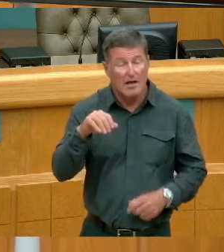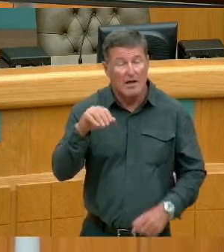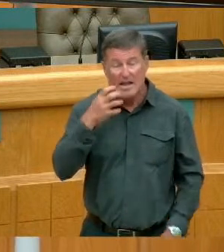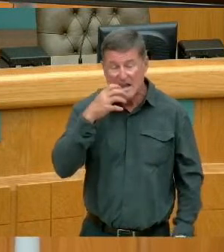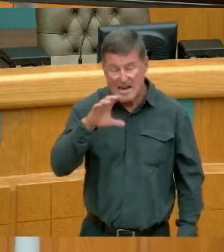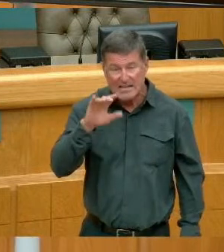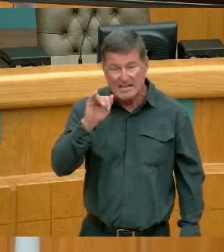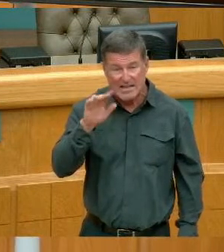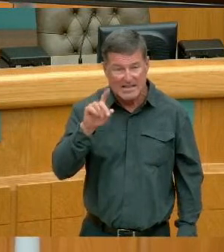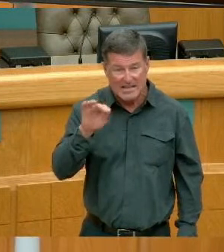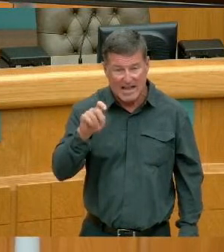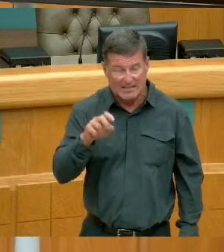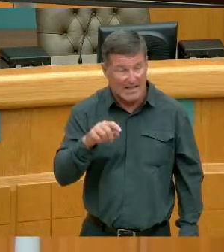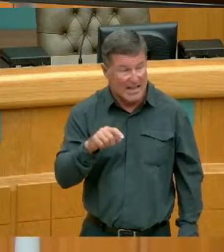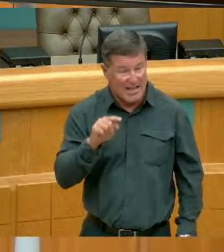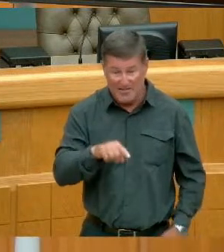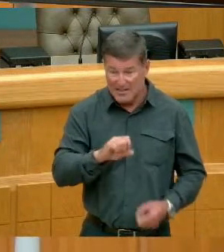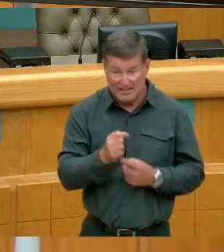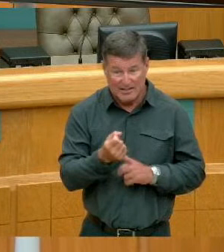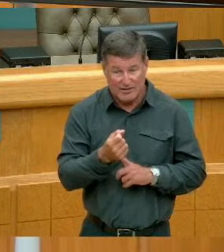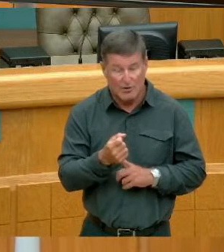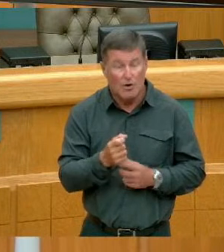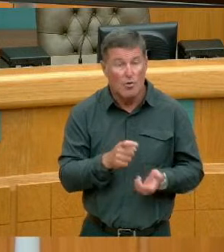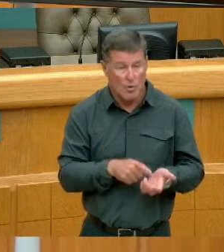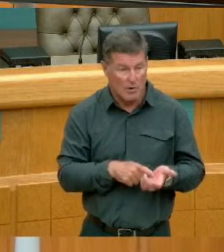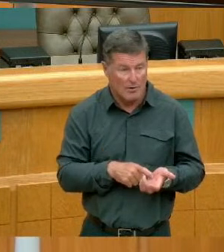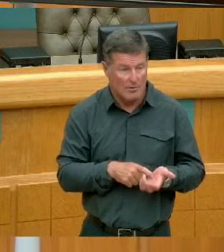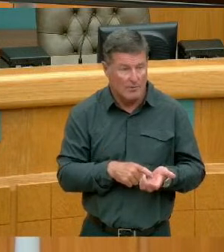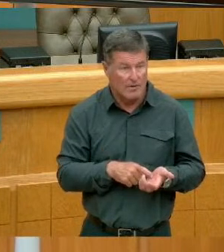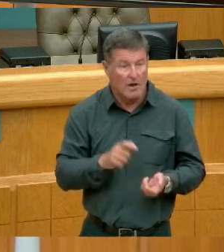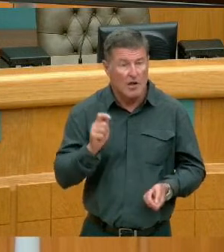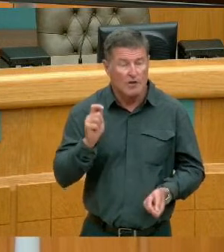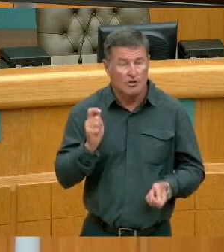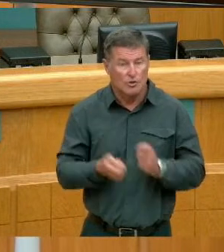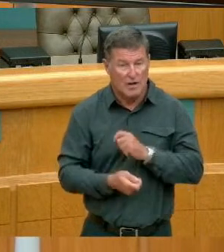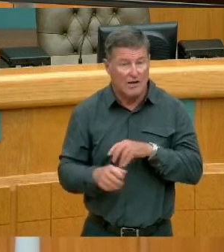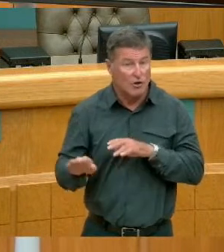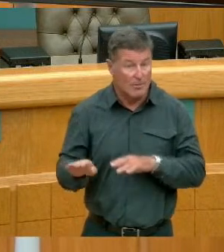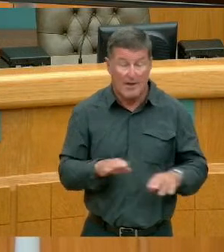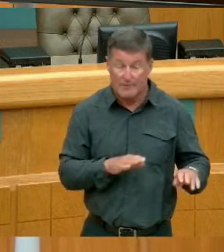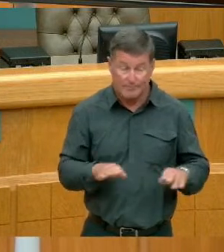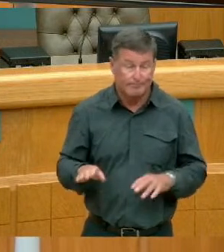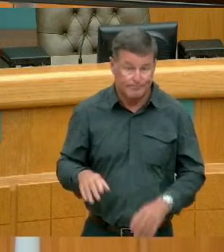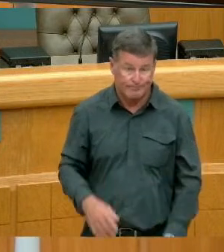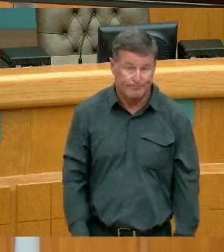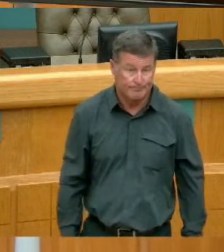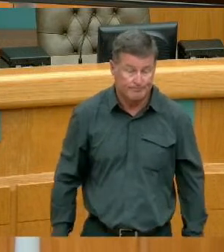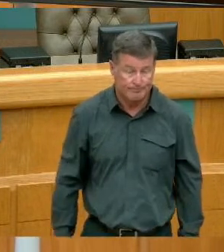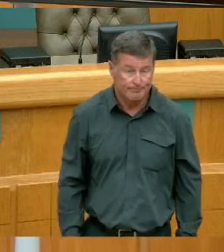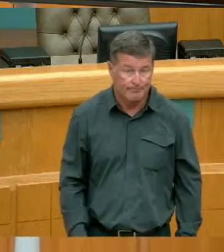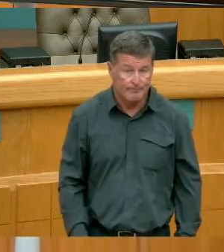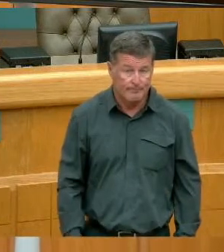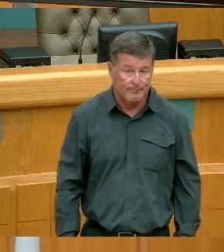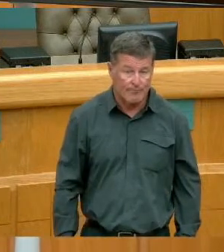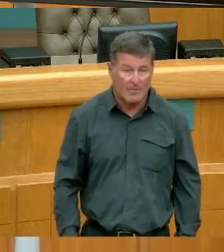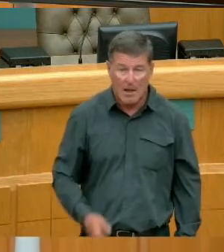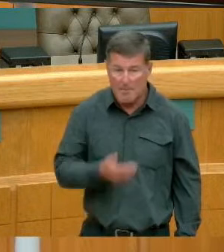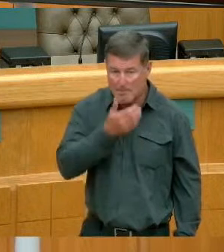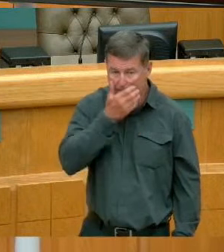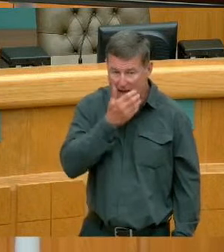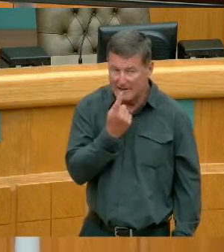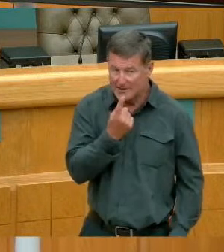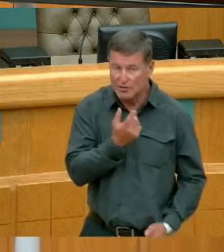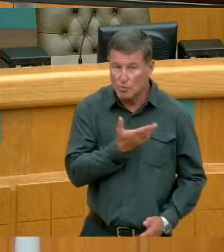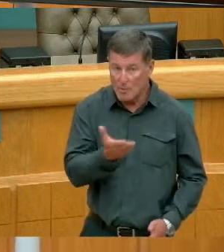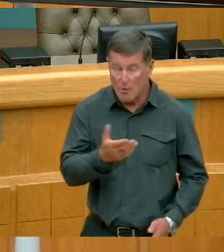have is a scenario that requires us to behave differently. And masks are only one element of it,